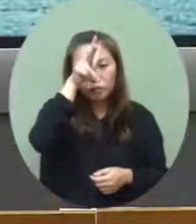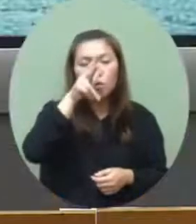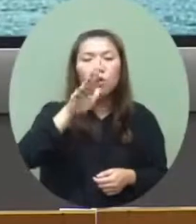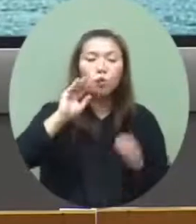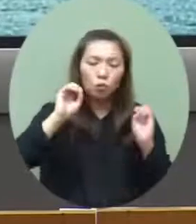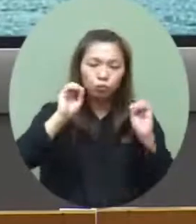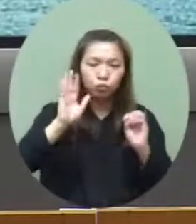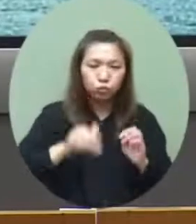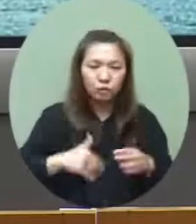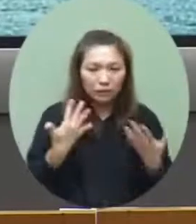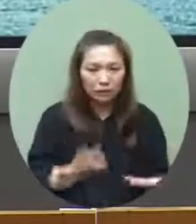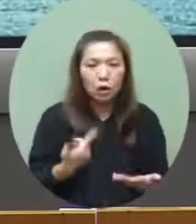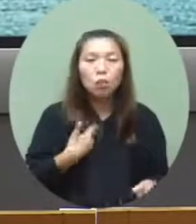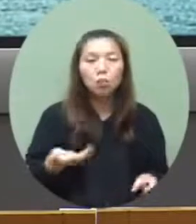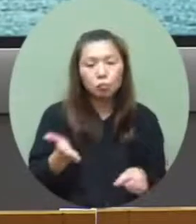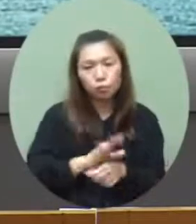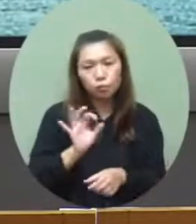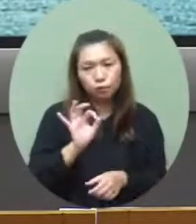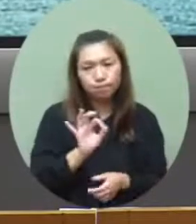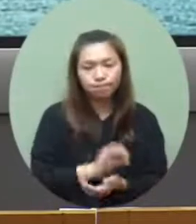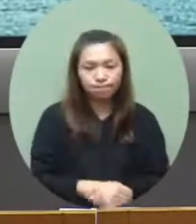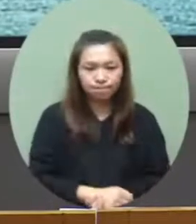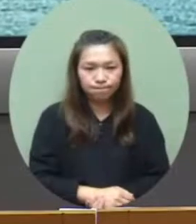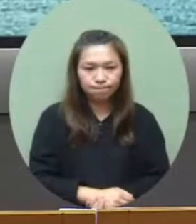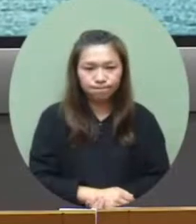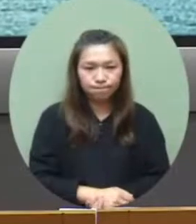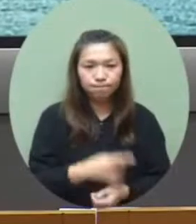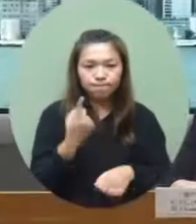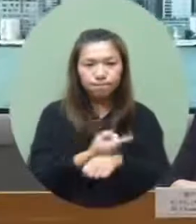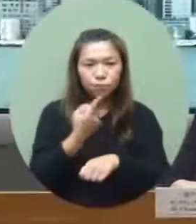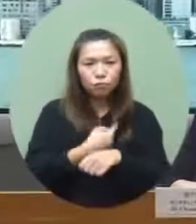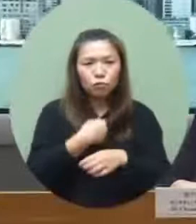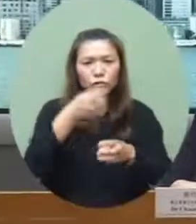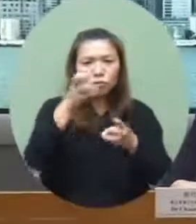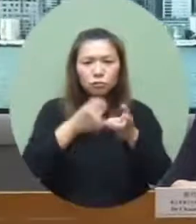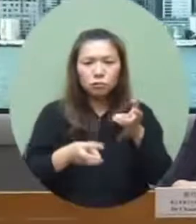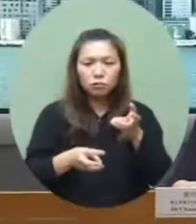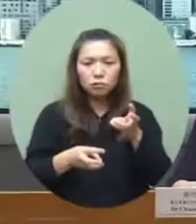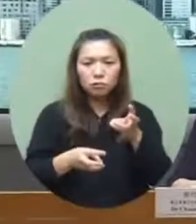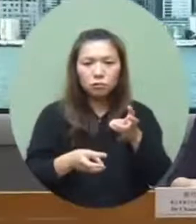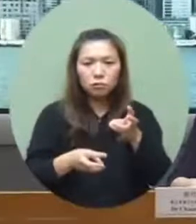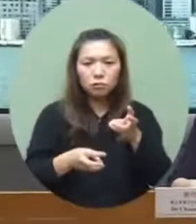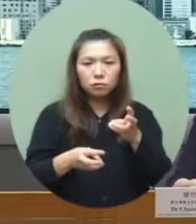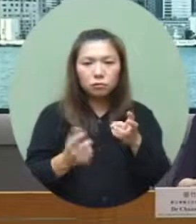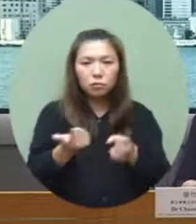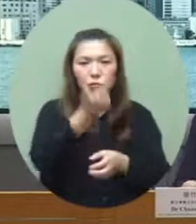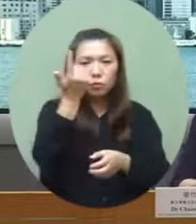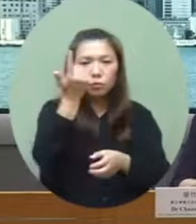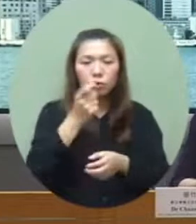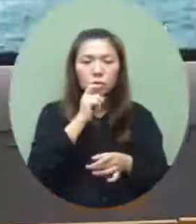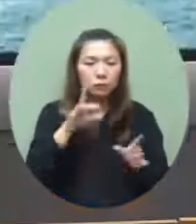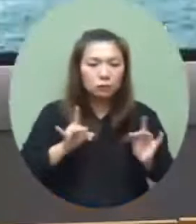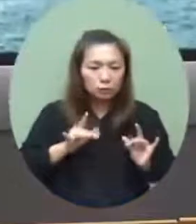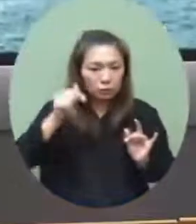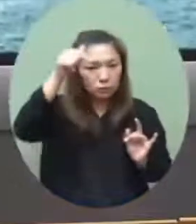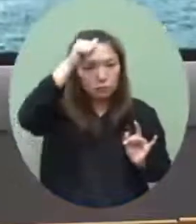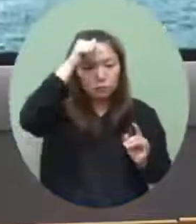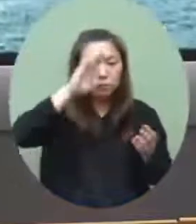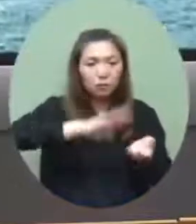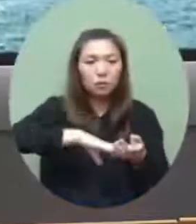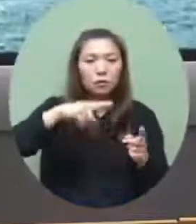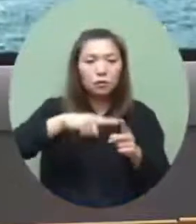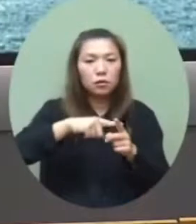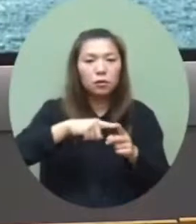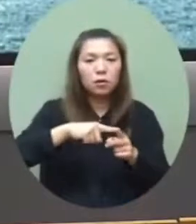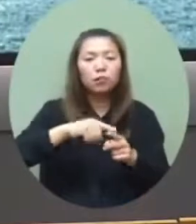the government or the bureau will make the announcement when they have the information.